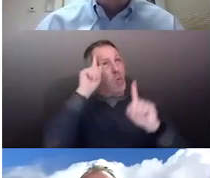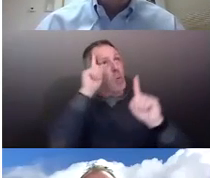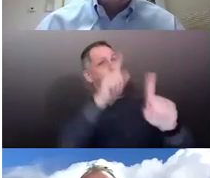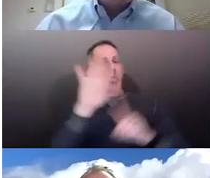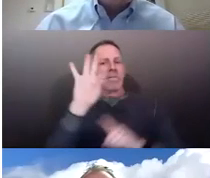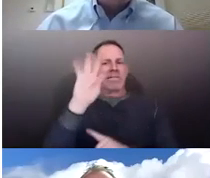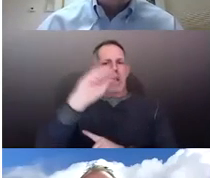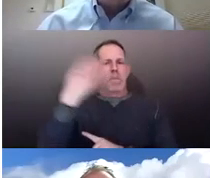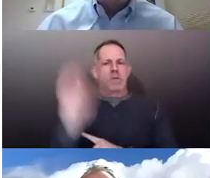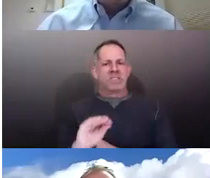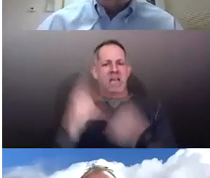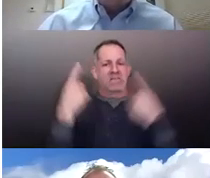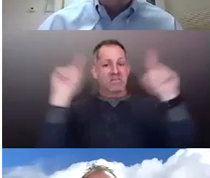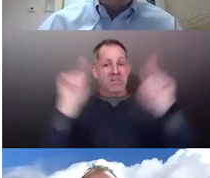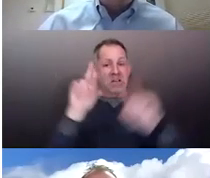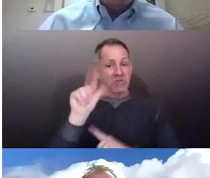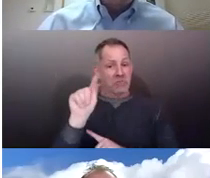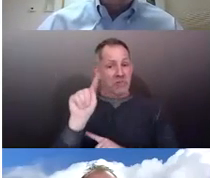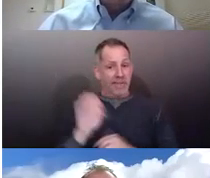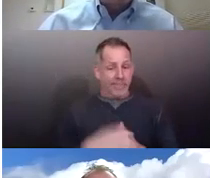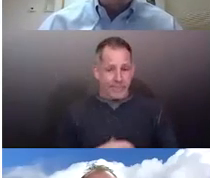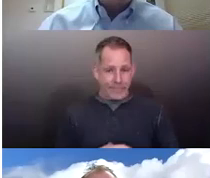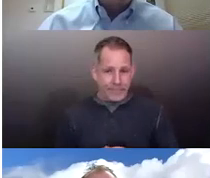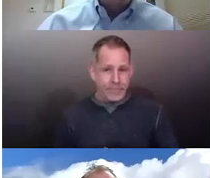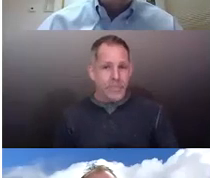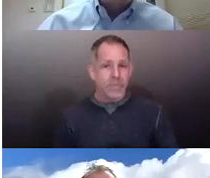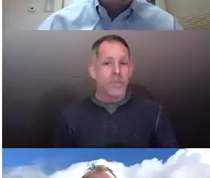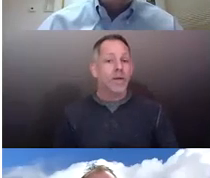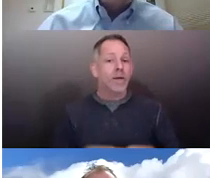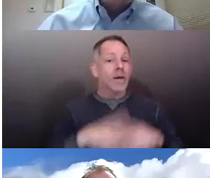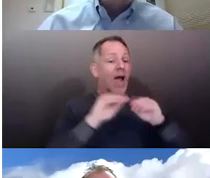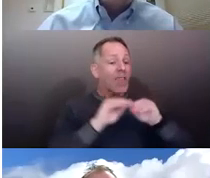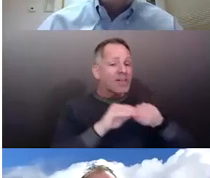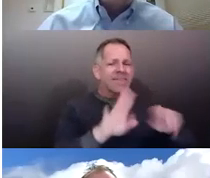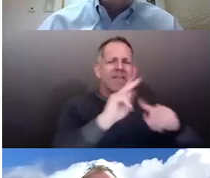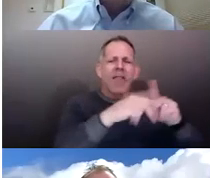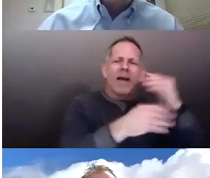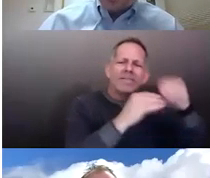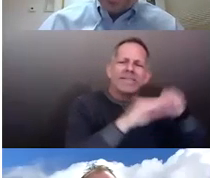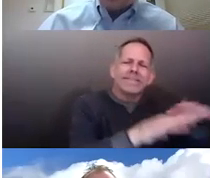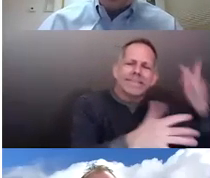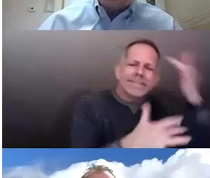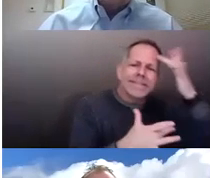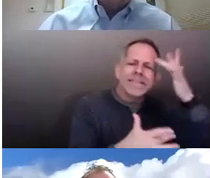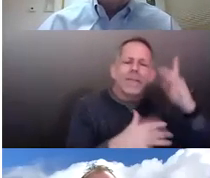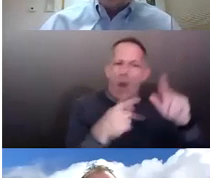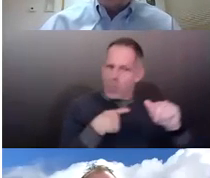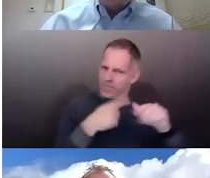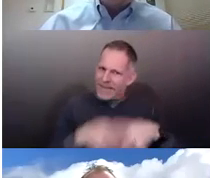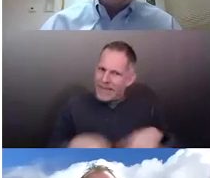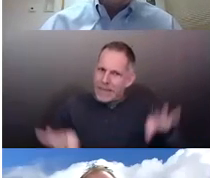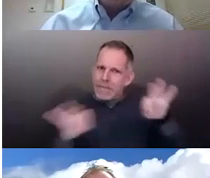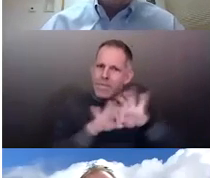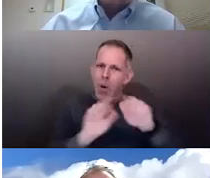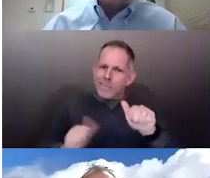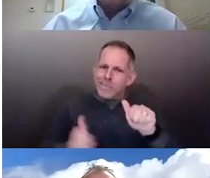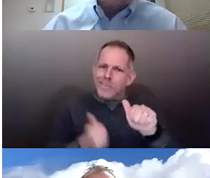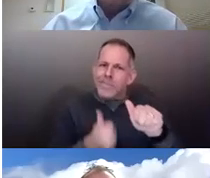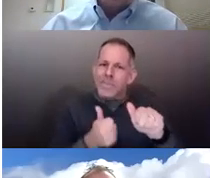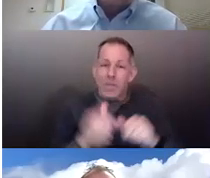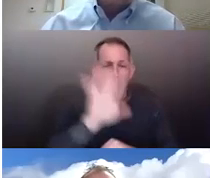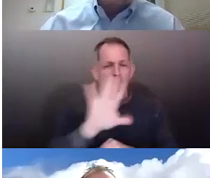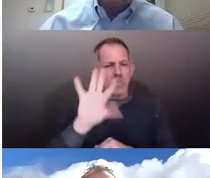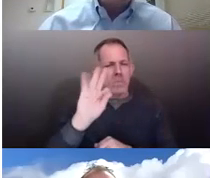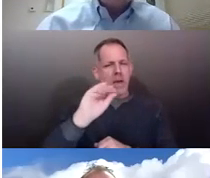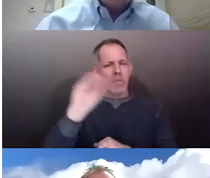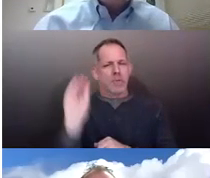other communicable diseases, but it's something to continue to aspire to. But what is getting done is having an impact, I